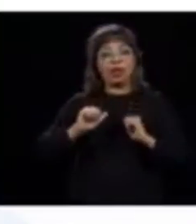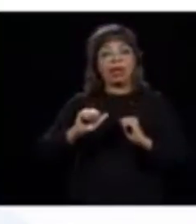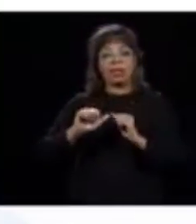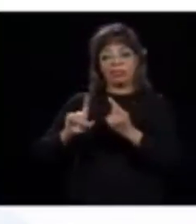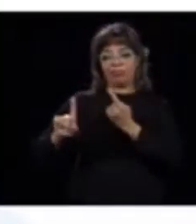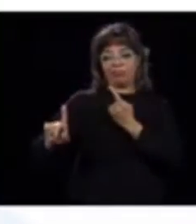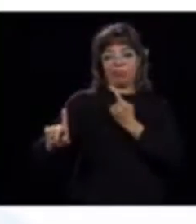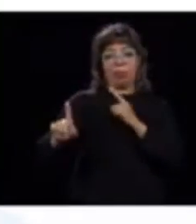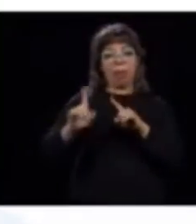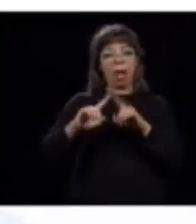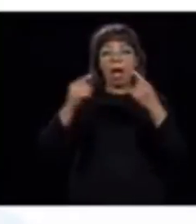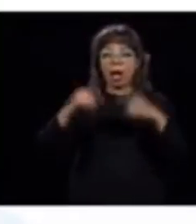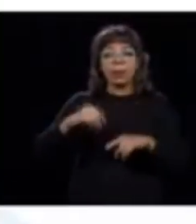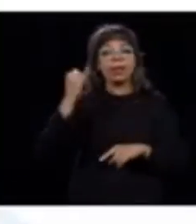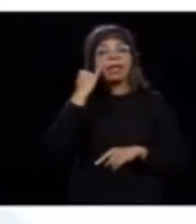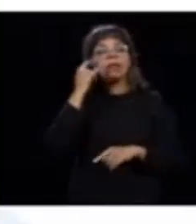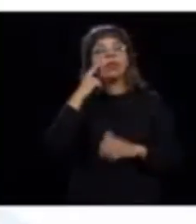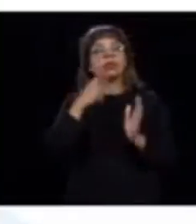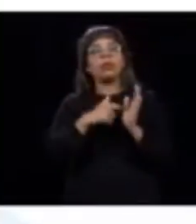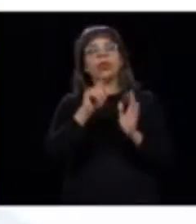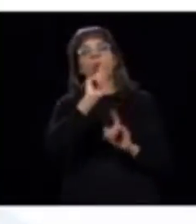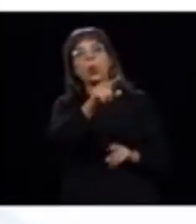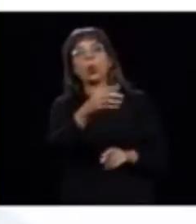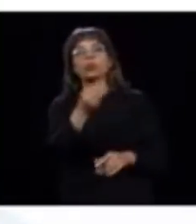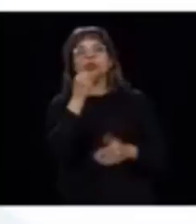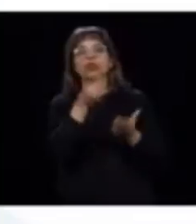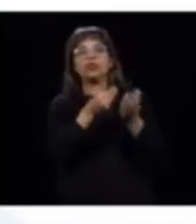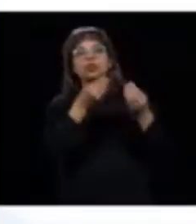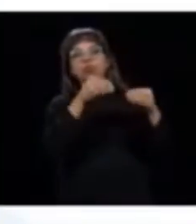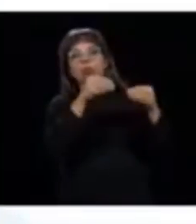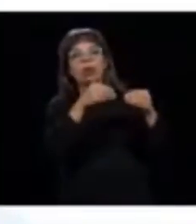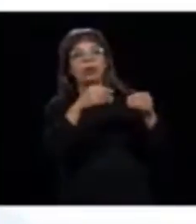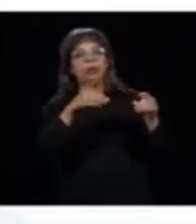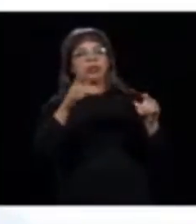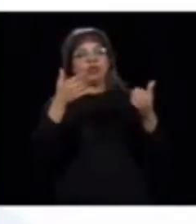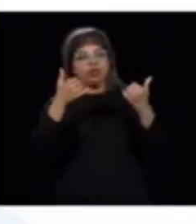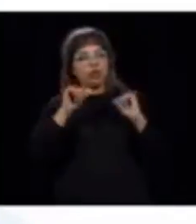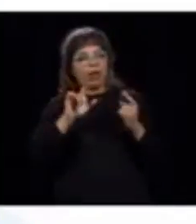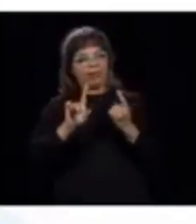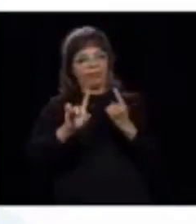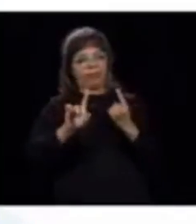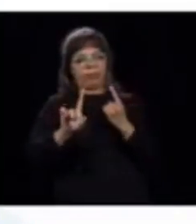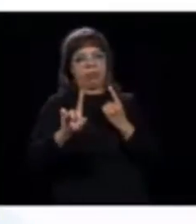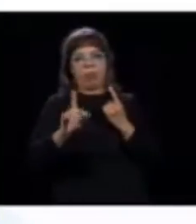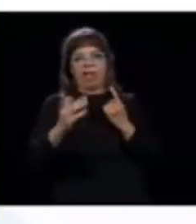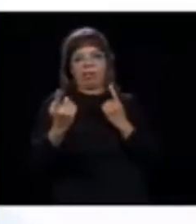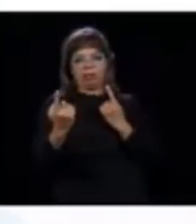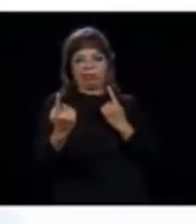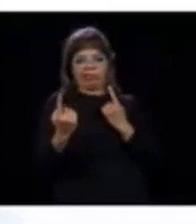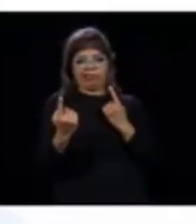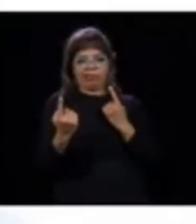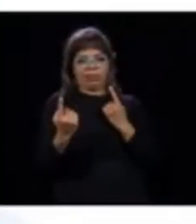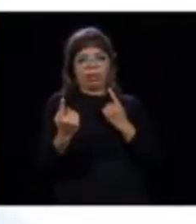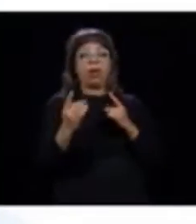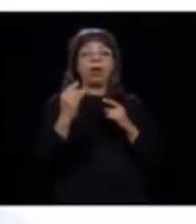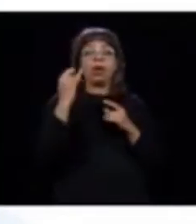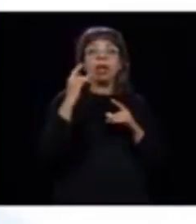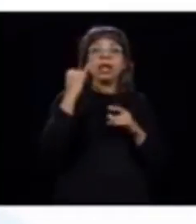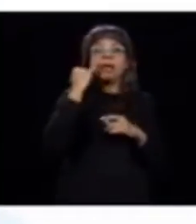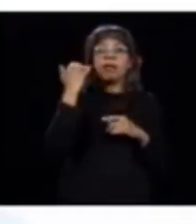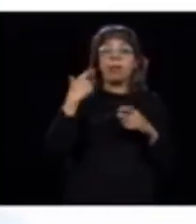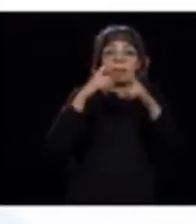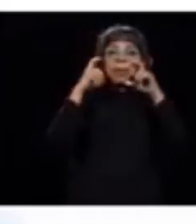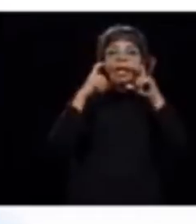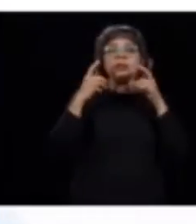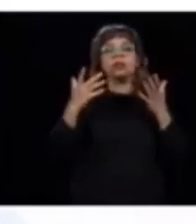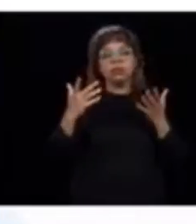grocery and you can have two meters in between people, keep it, your two meters, keep your mask but don't try